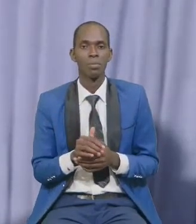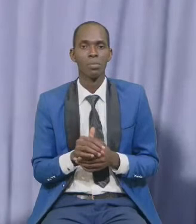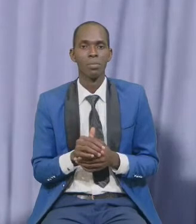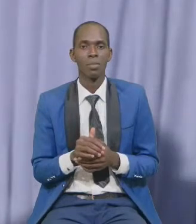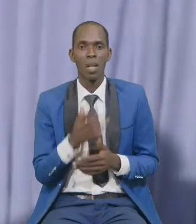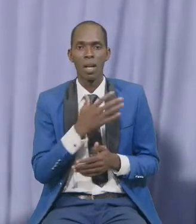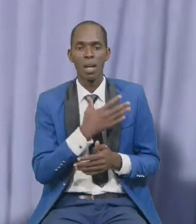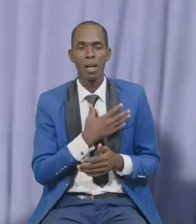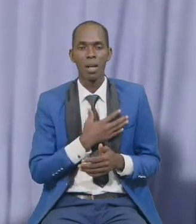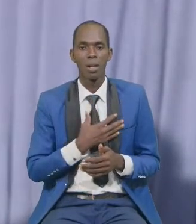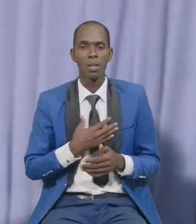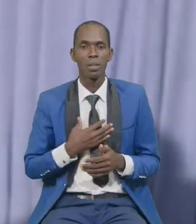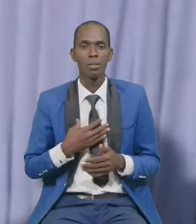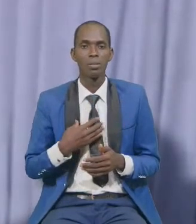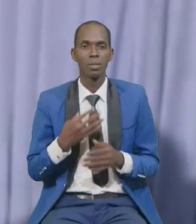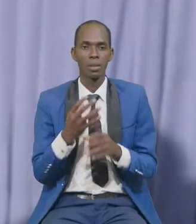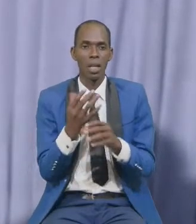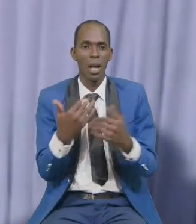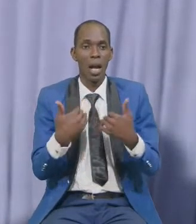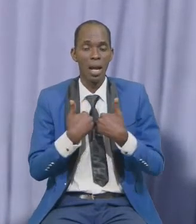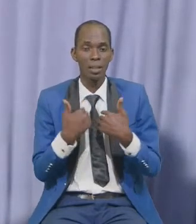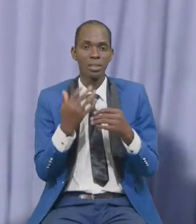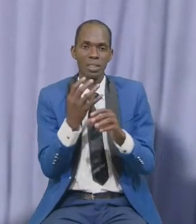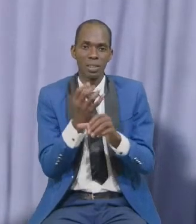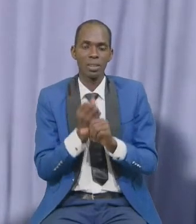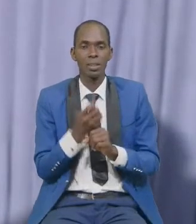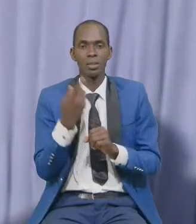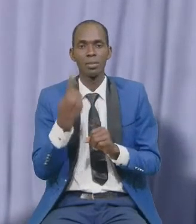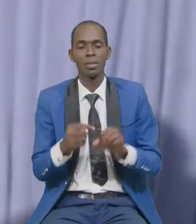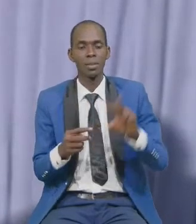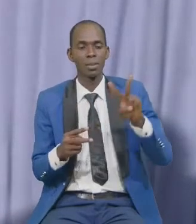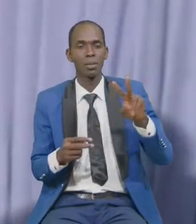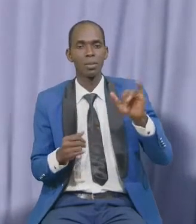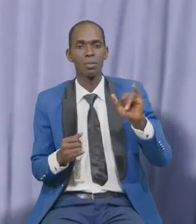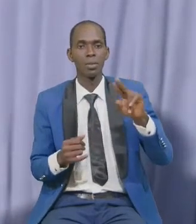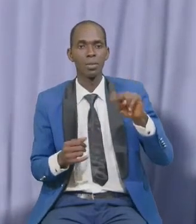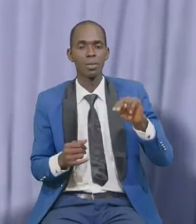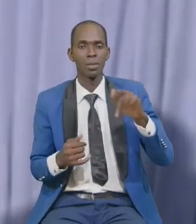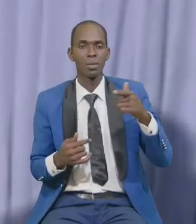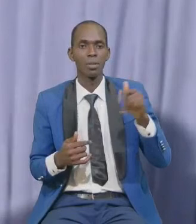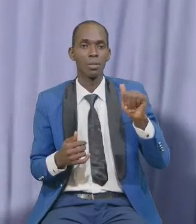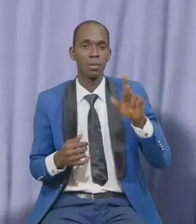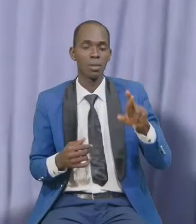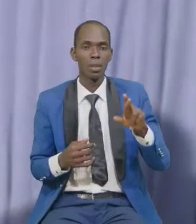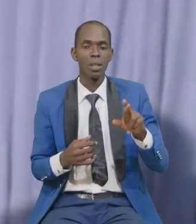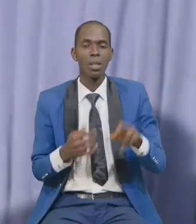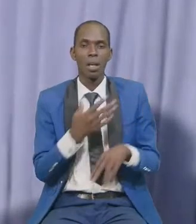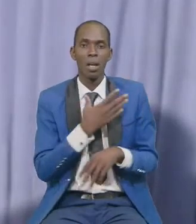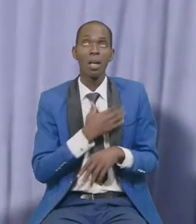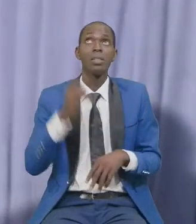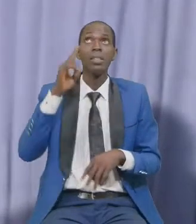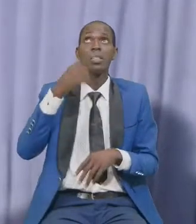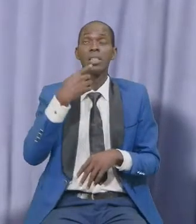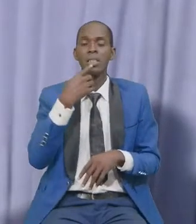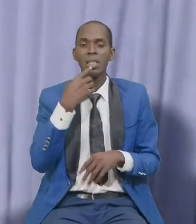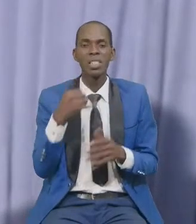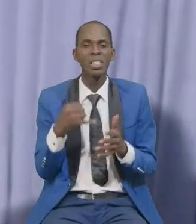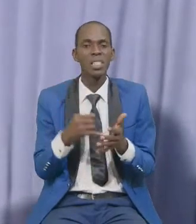had received the vinegar, he said, it is